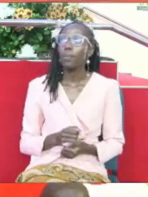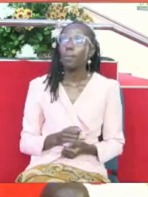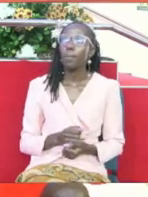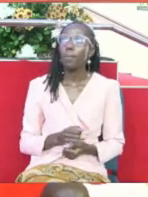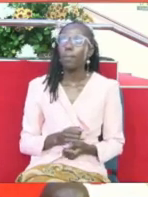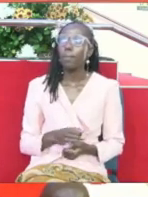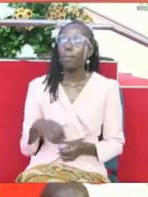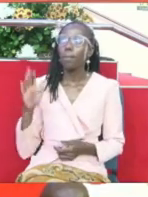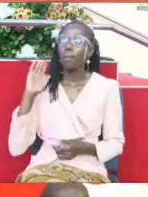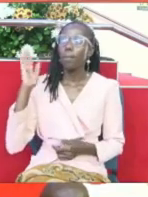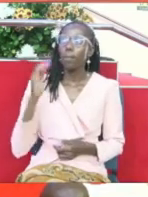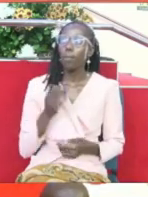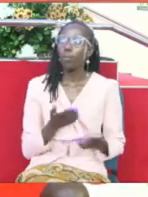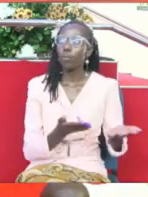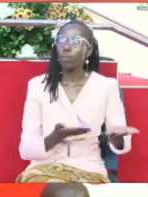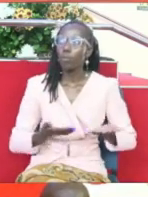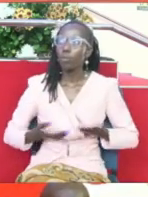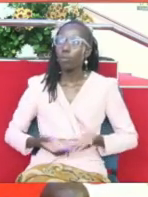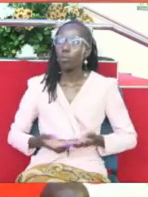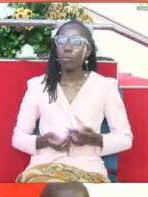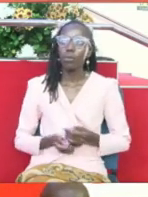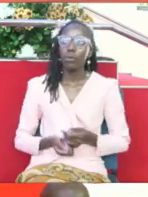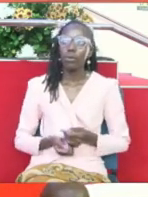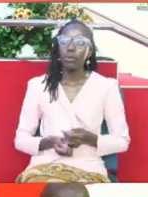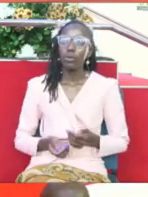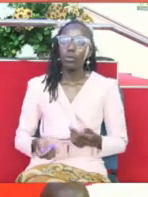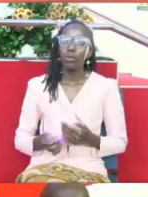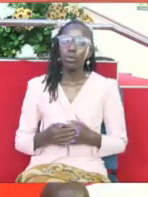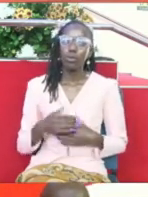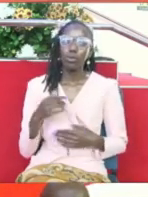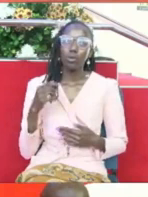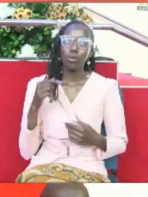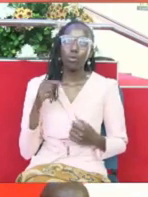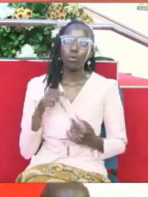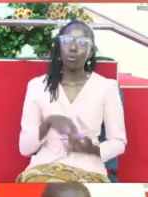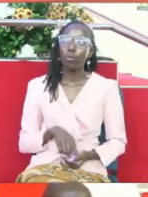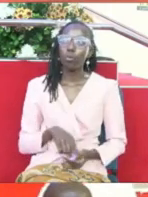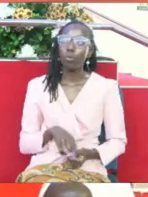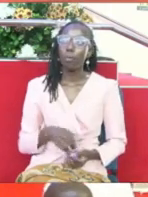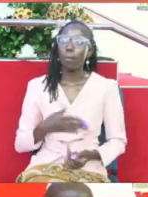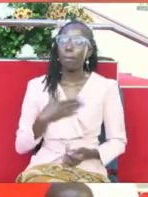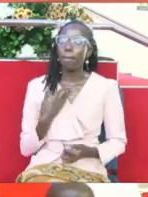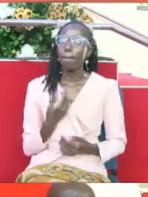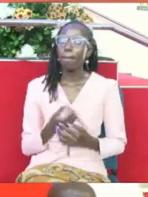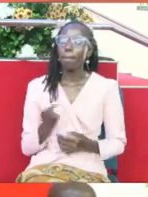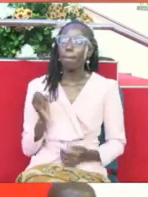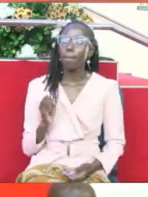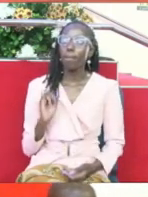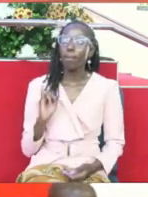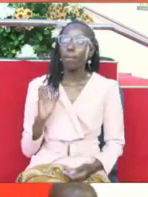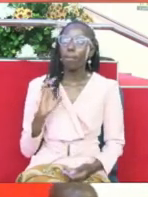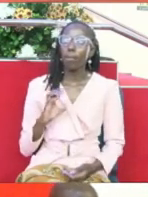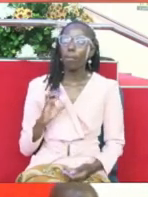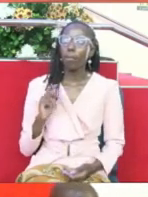and he will terminate the terminal illness, na ataukomesha ule ugonjwa ambao ni wako. Bwana Yesu asifiwe. Hallelujah. When you walk from that